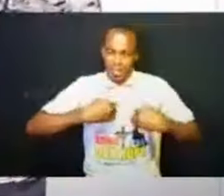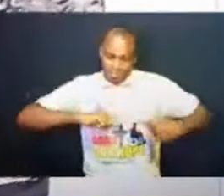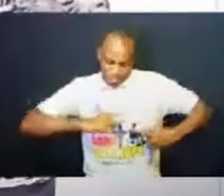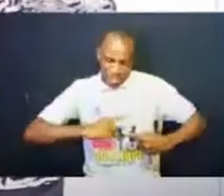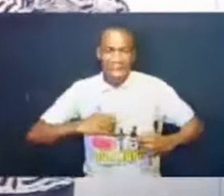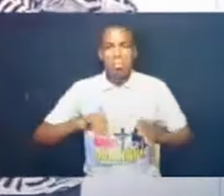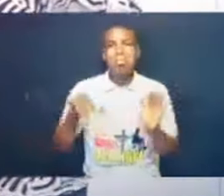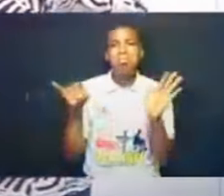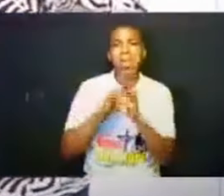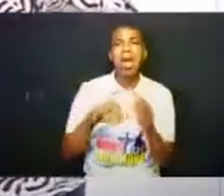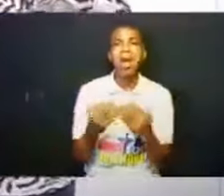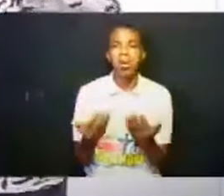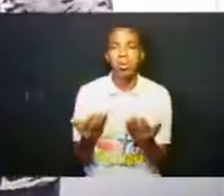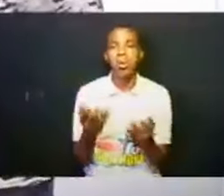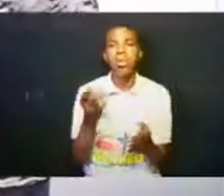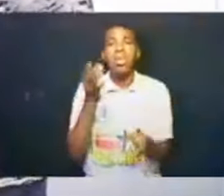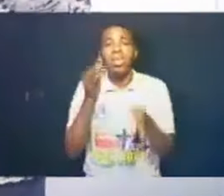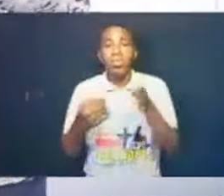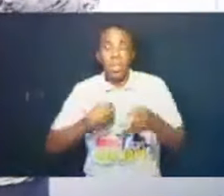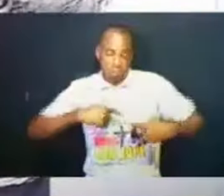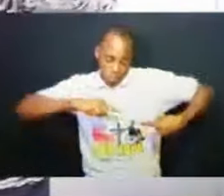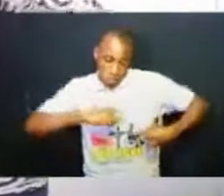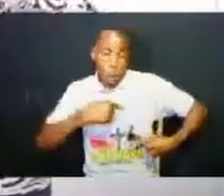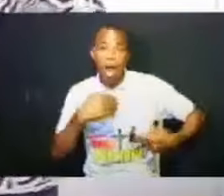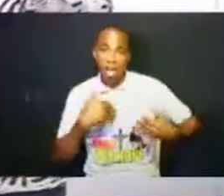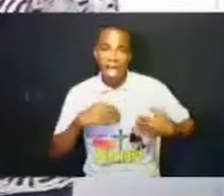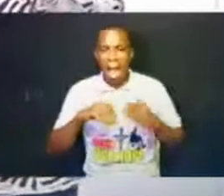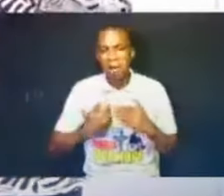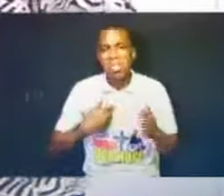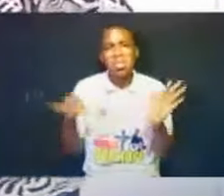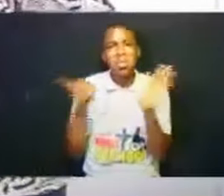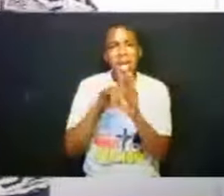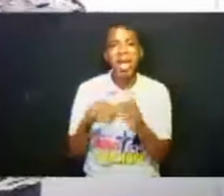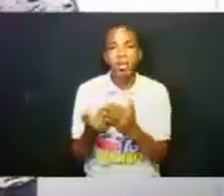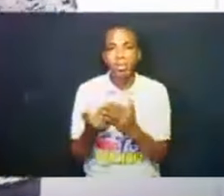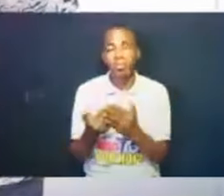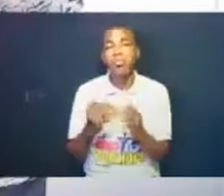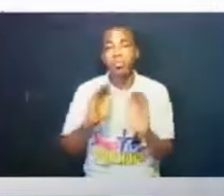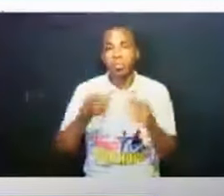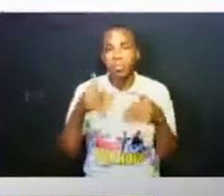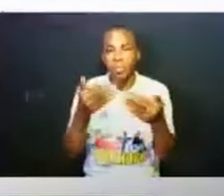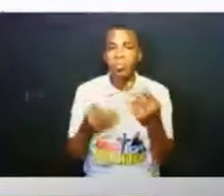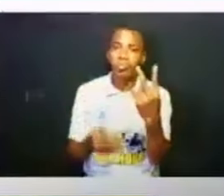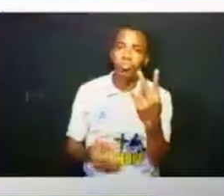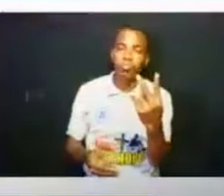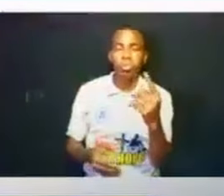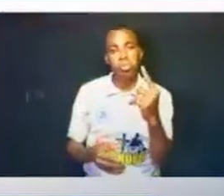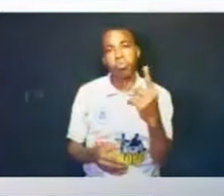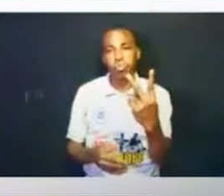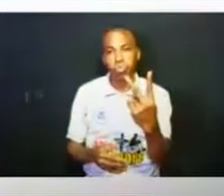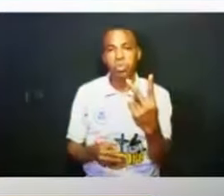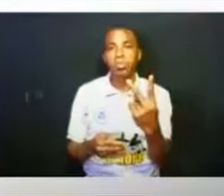How will I know that I'm suffering from bitterness? I'll give you one or two, and then